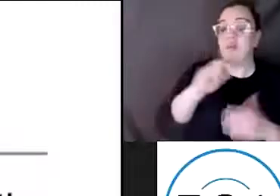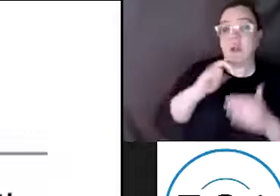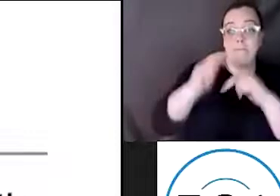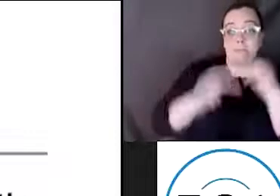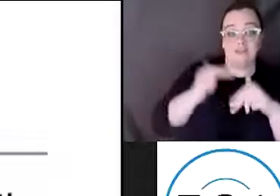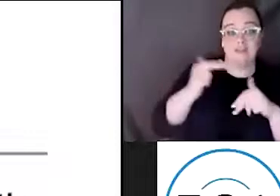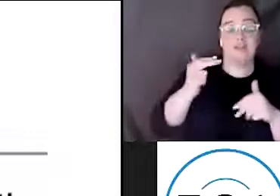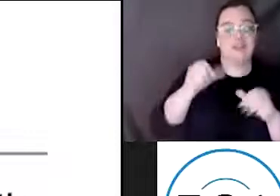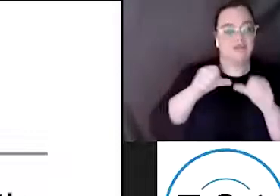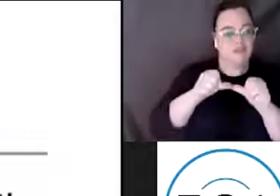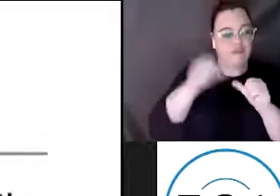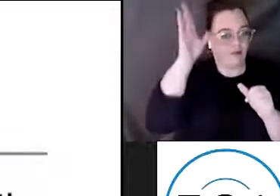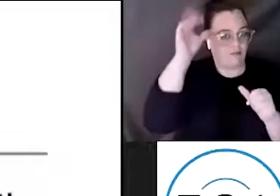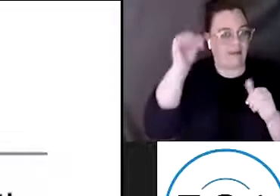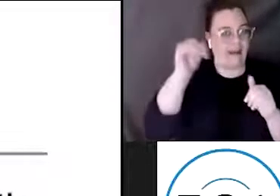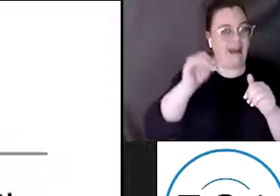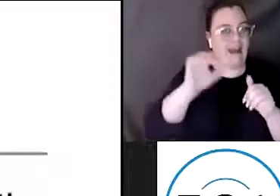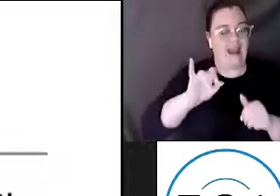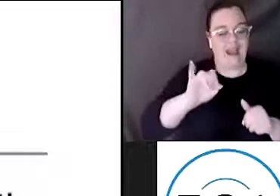Community is the big one I want to talk about.